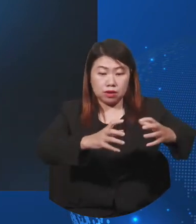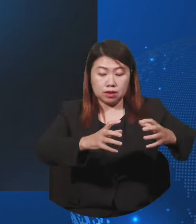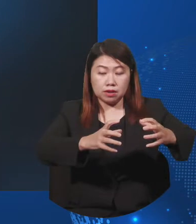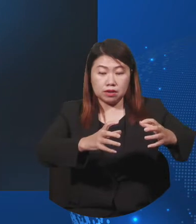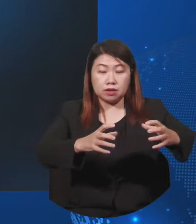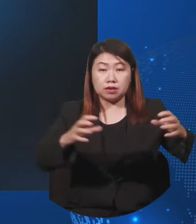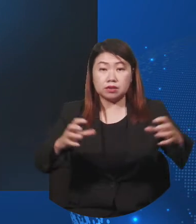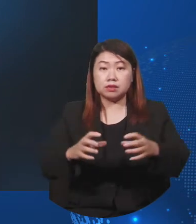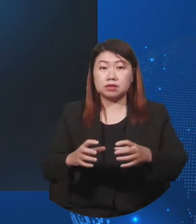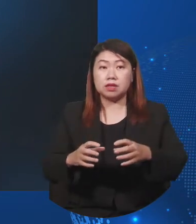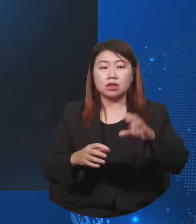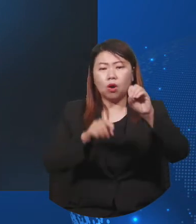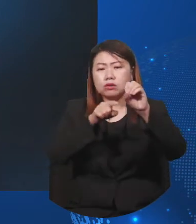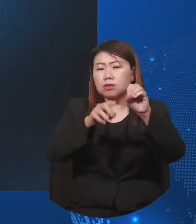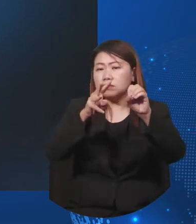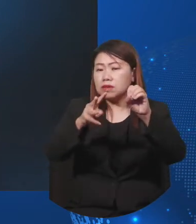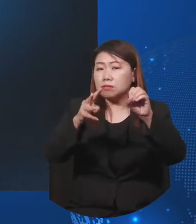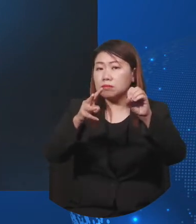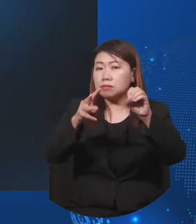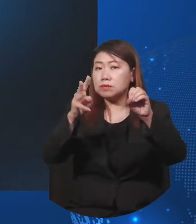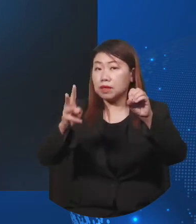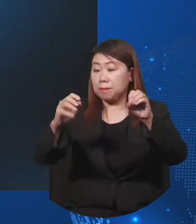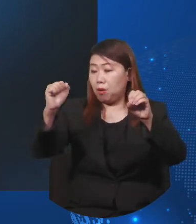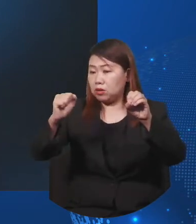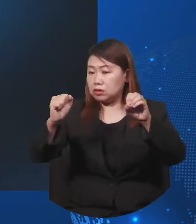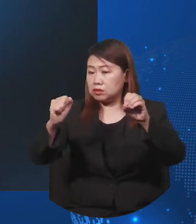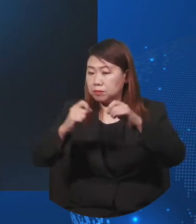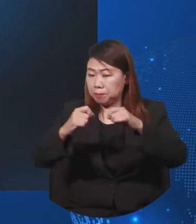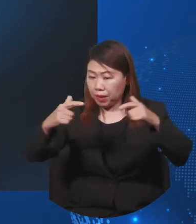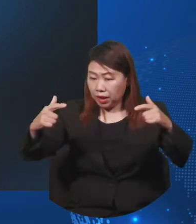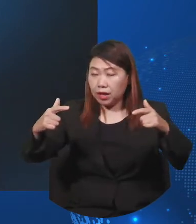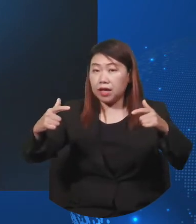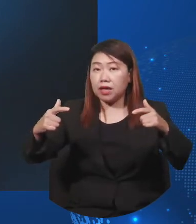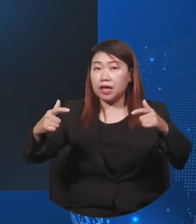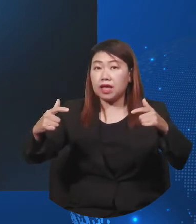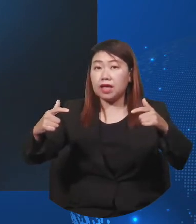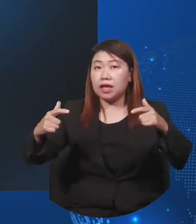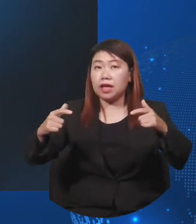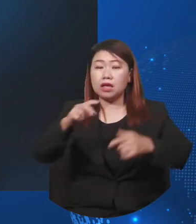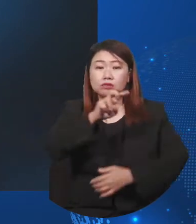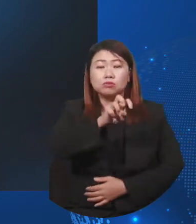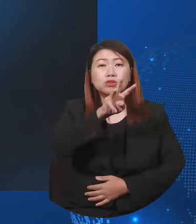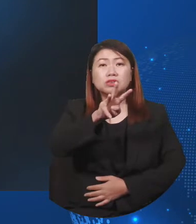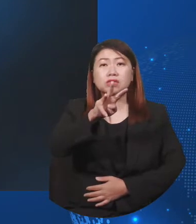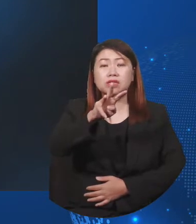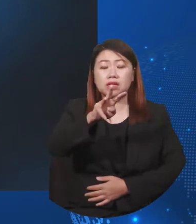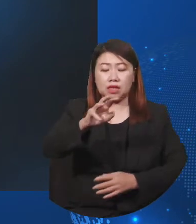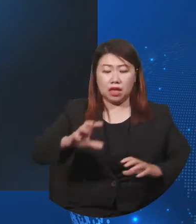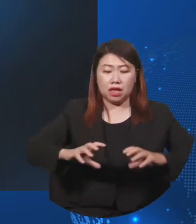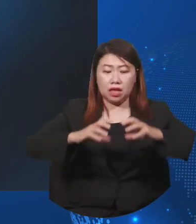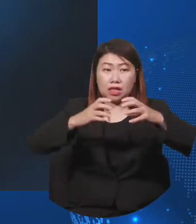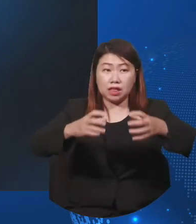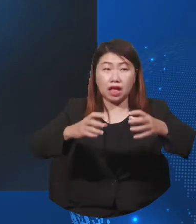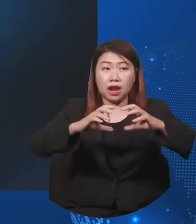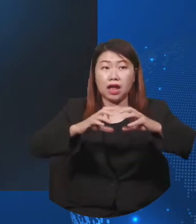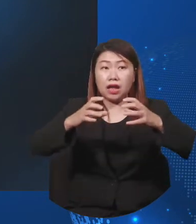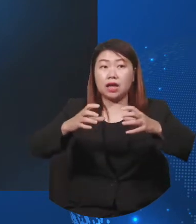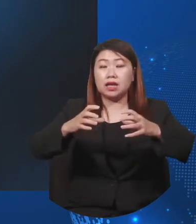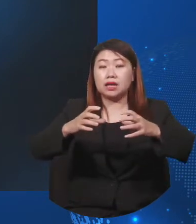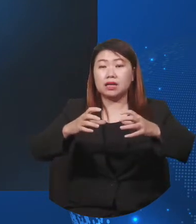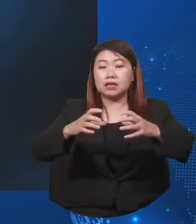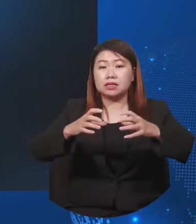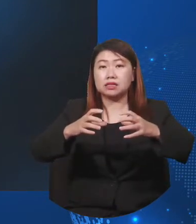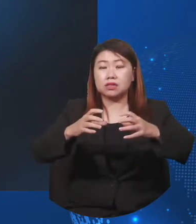0.7%. While 23 DAC members increased their ODA, some cut